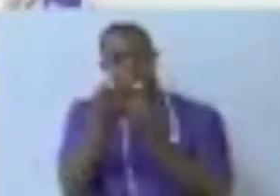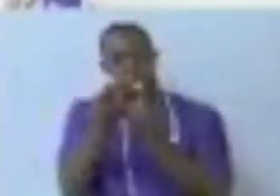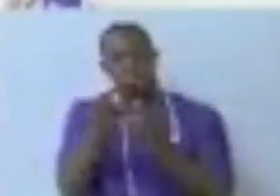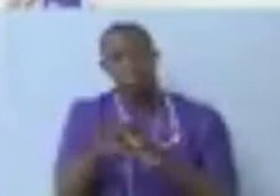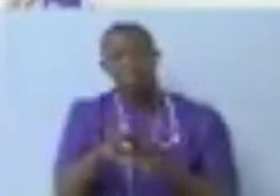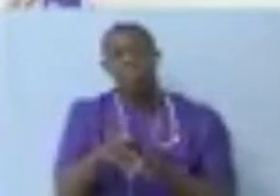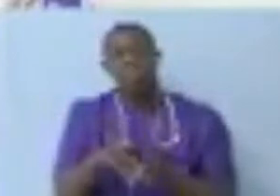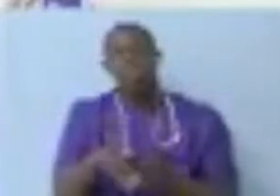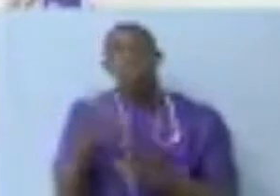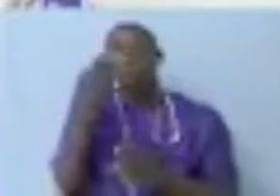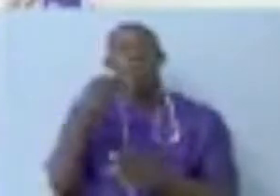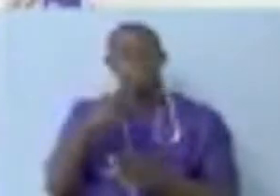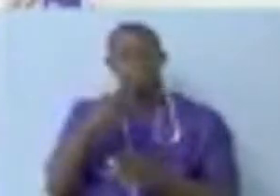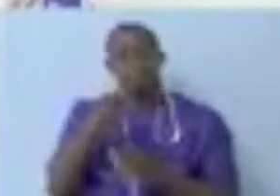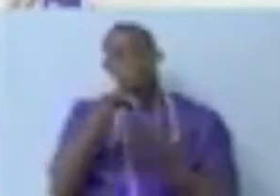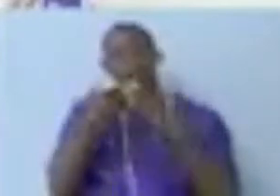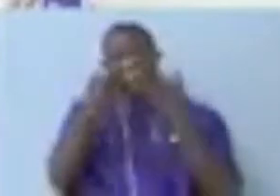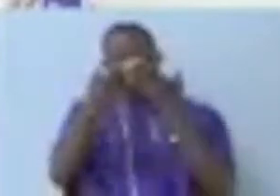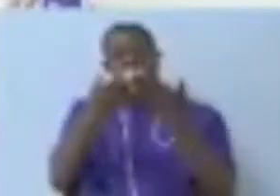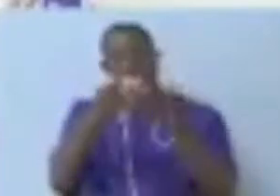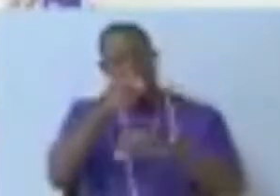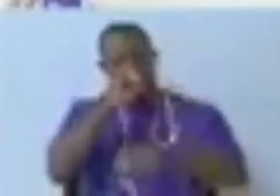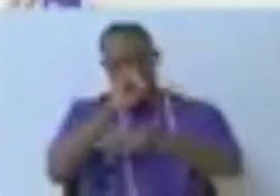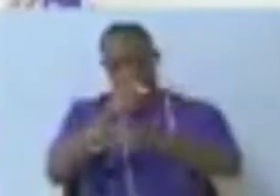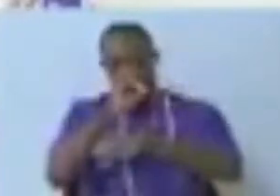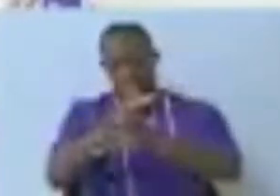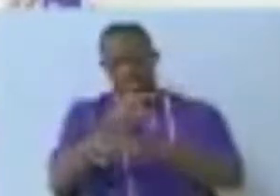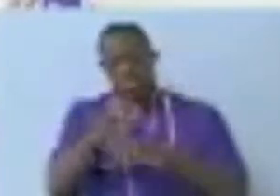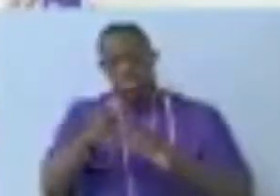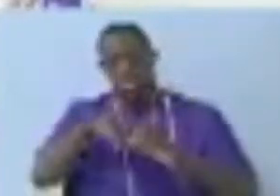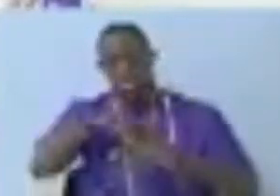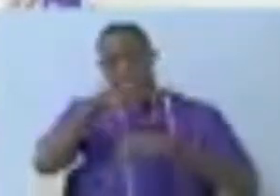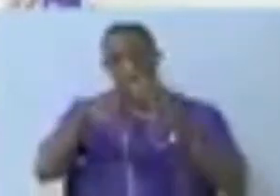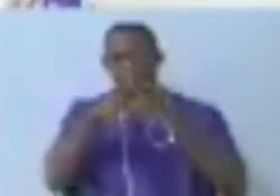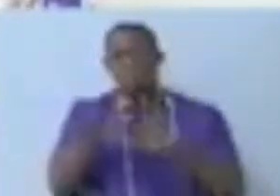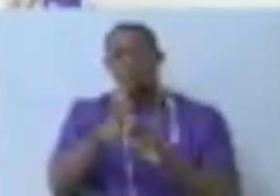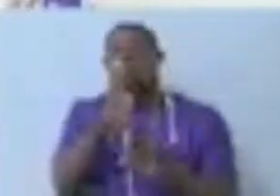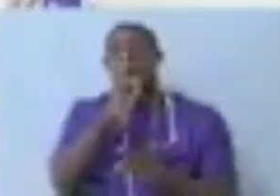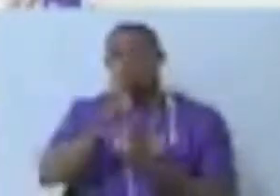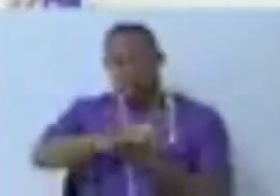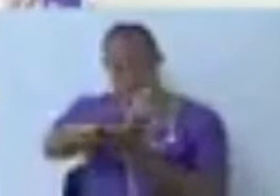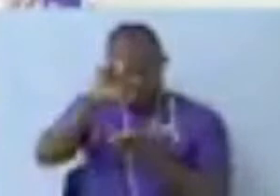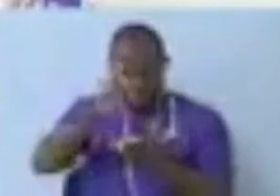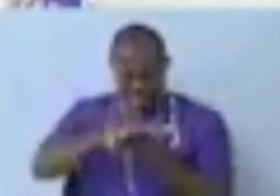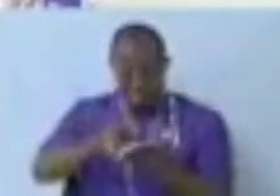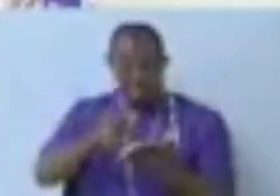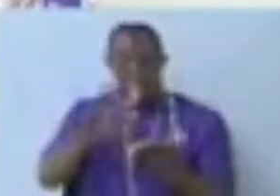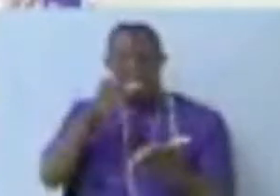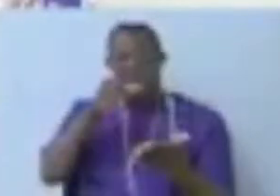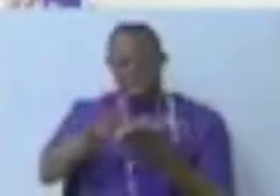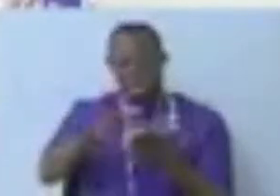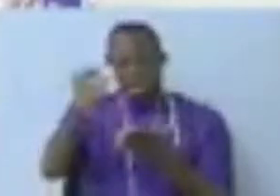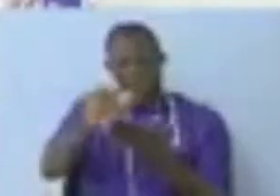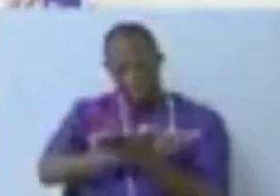advice as to who should sign the warrant,